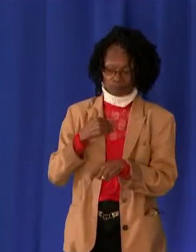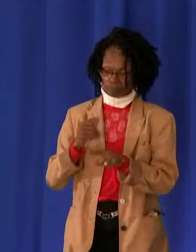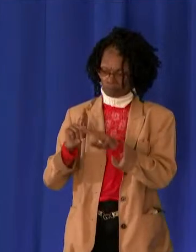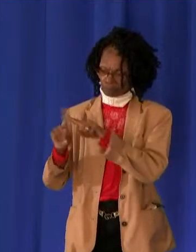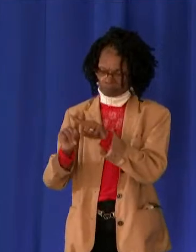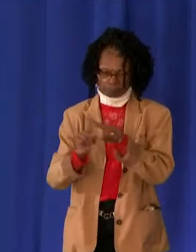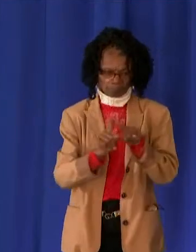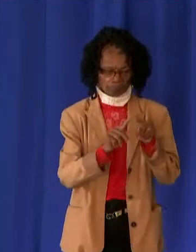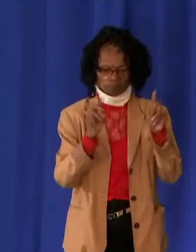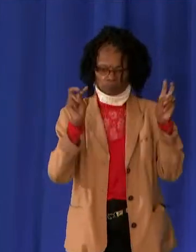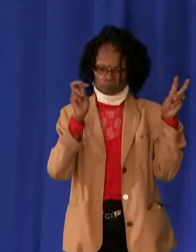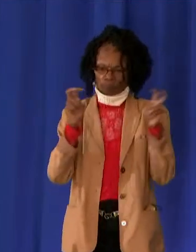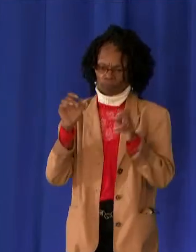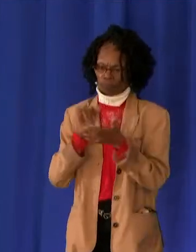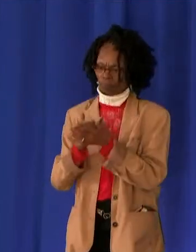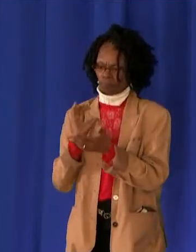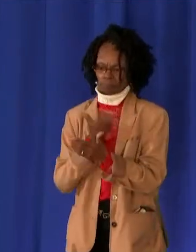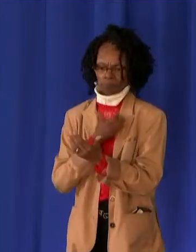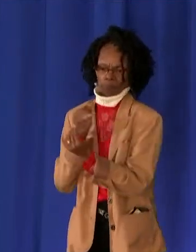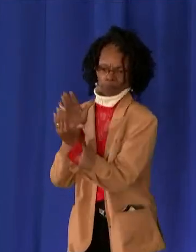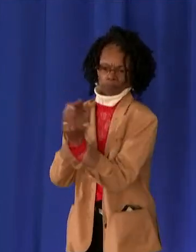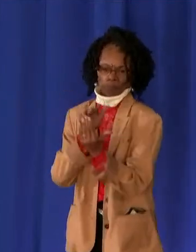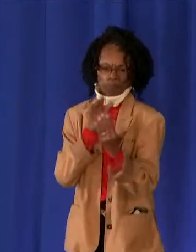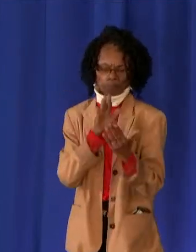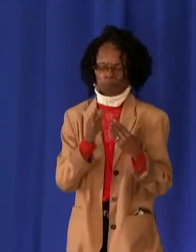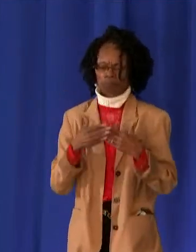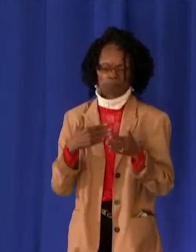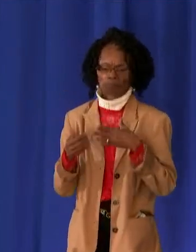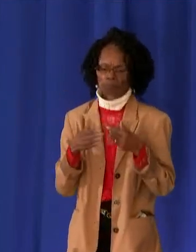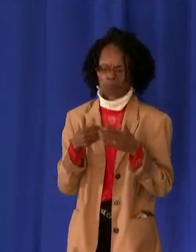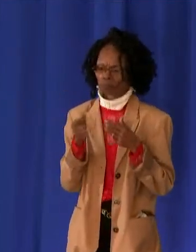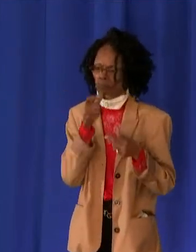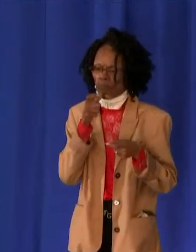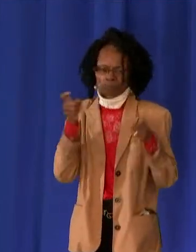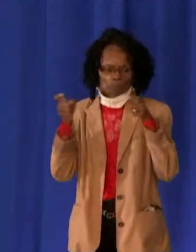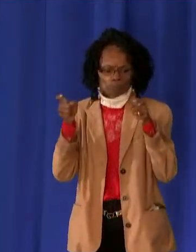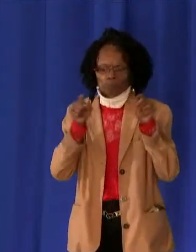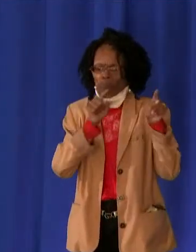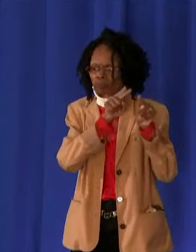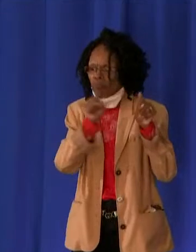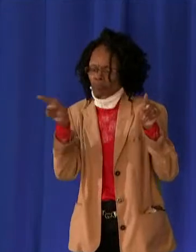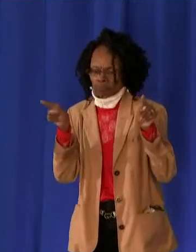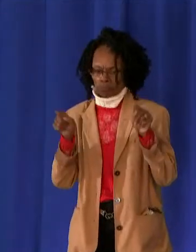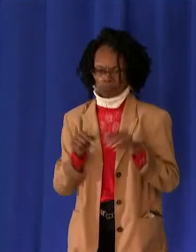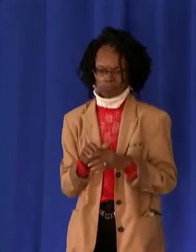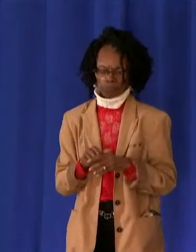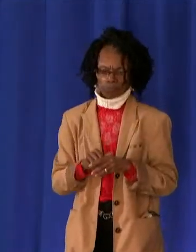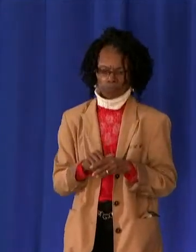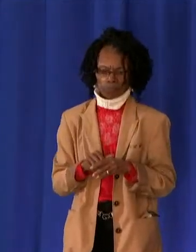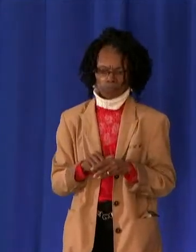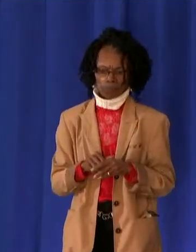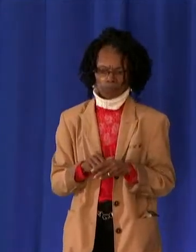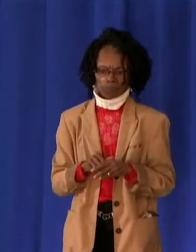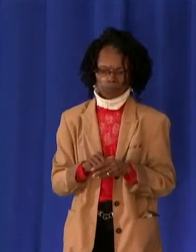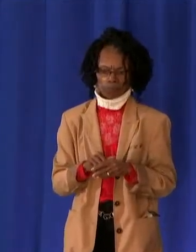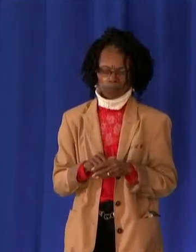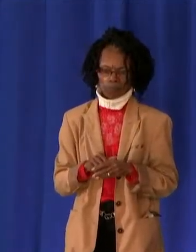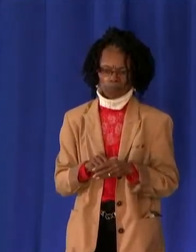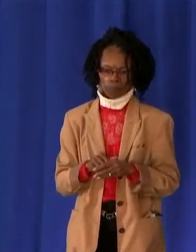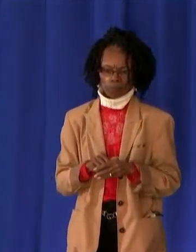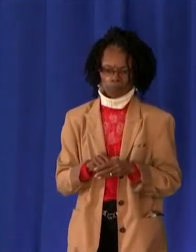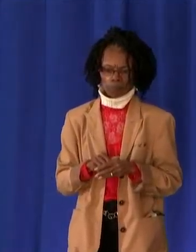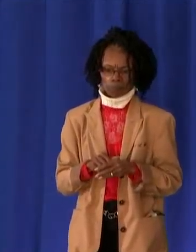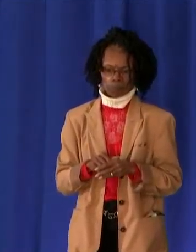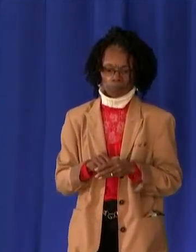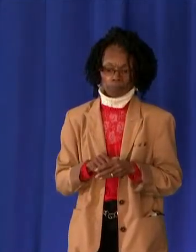issues, and that will be our approach, regardless of who's in charge. Okay.